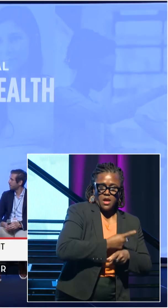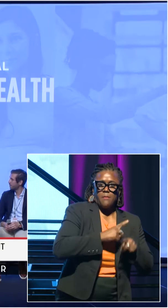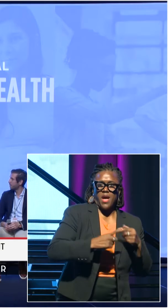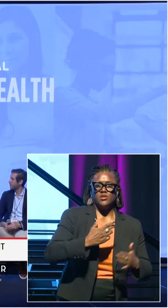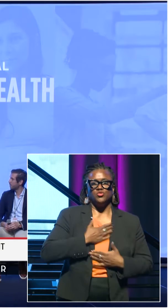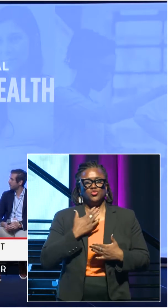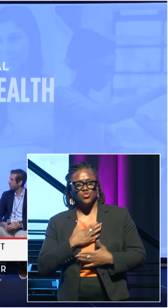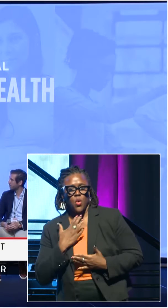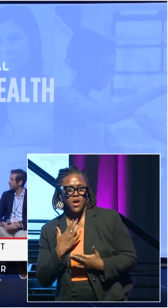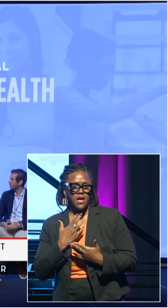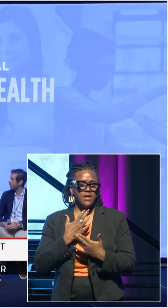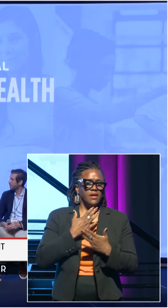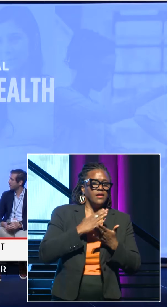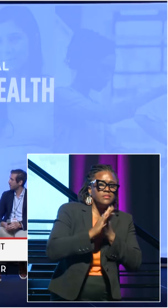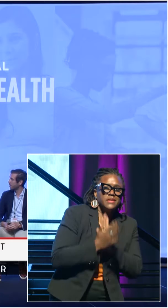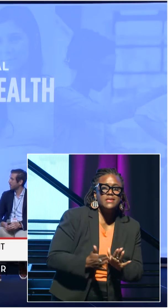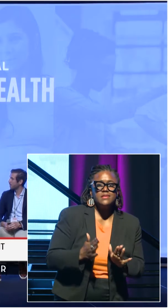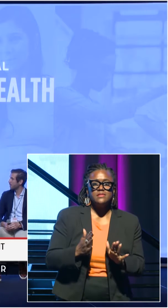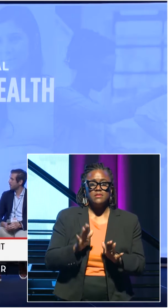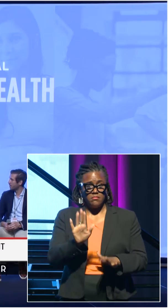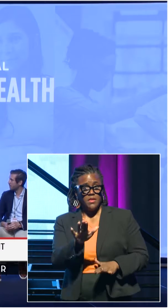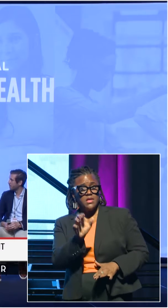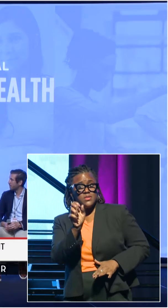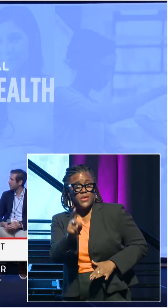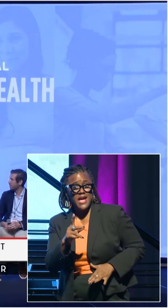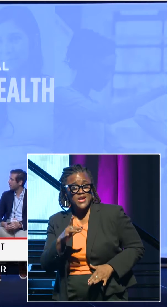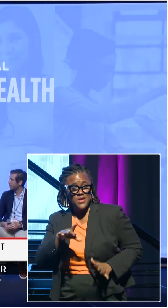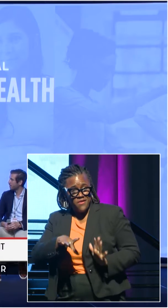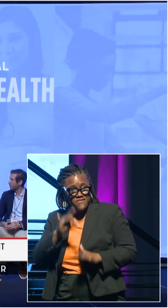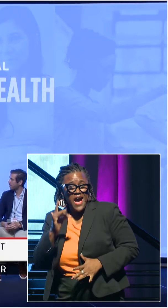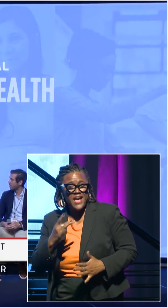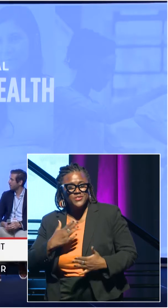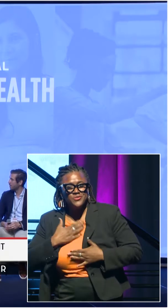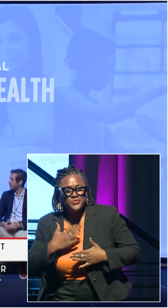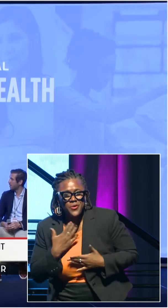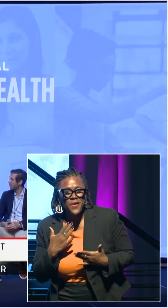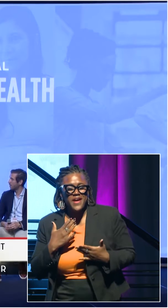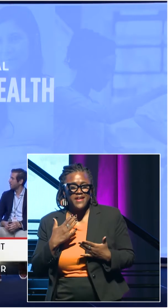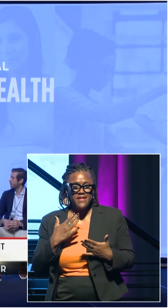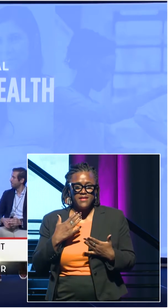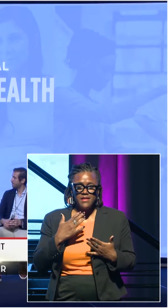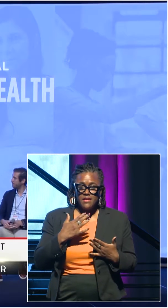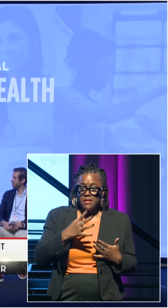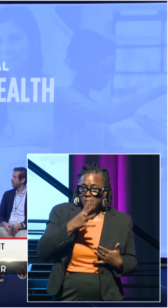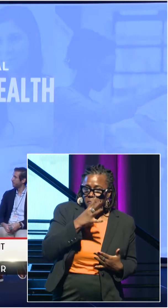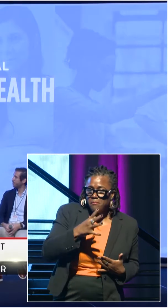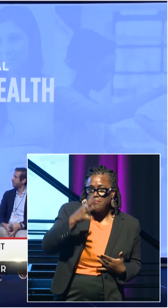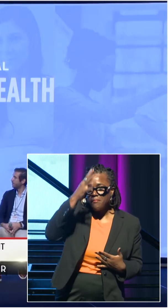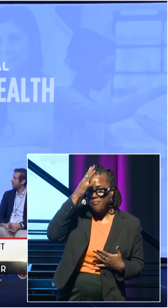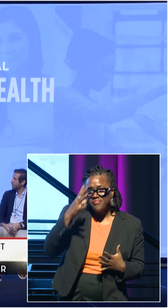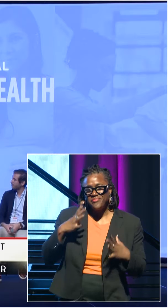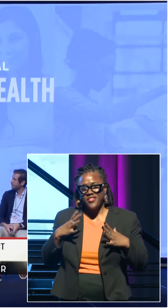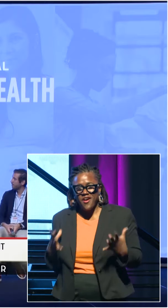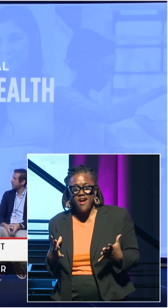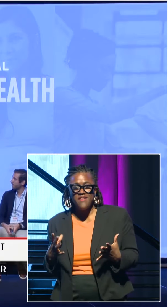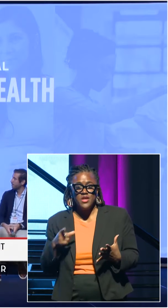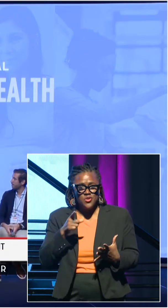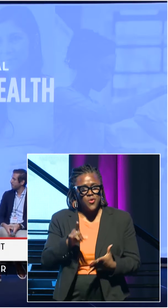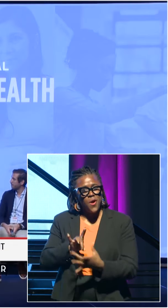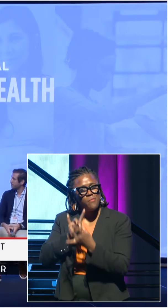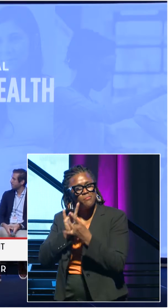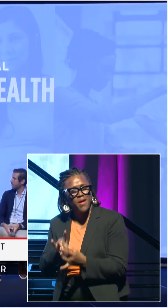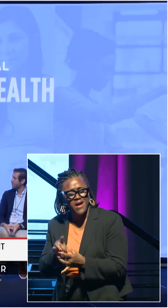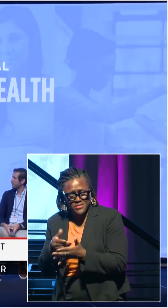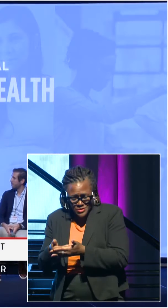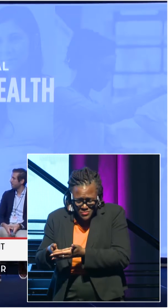and peace. Like, it's okay to find joy in maternity and paternity leave. And so you're bonding with